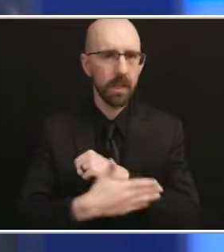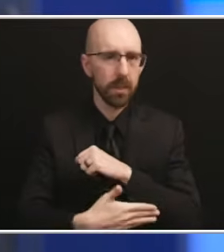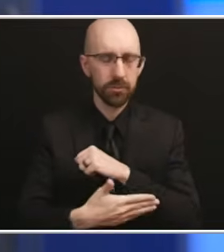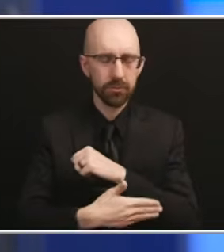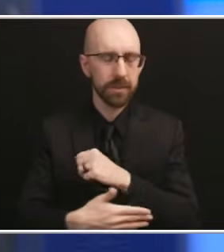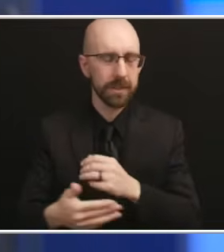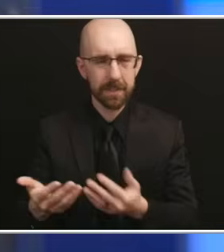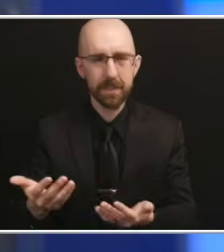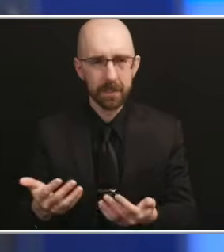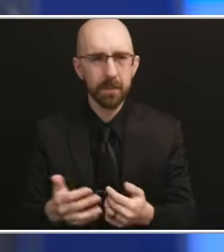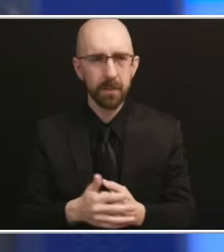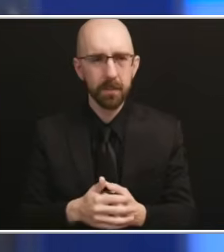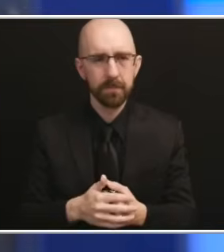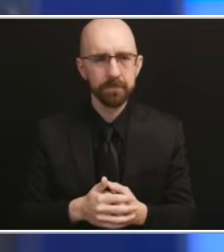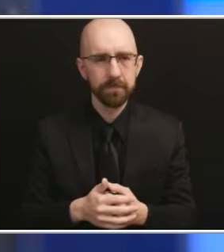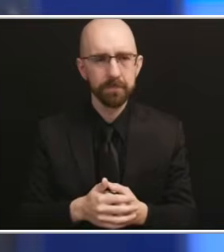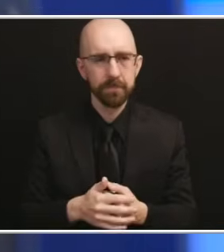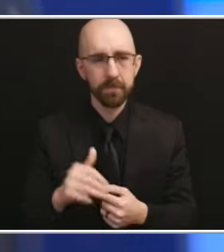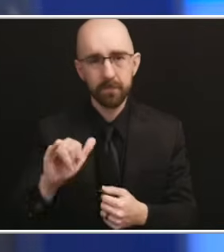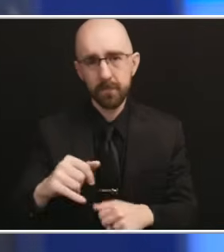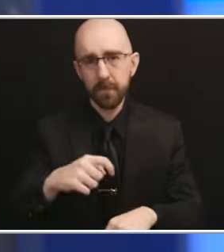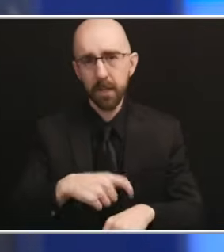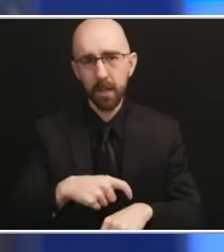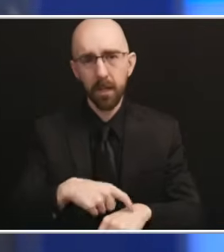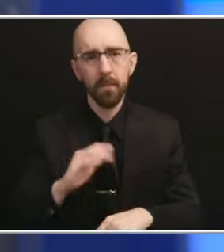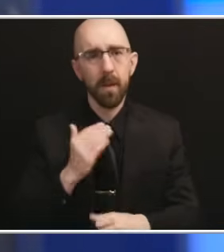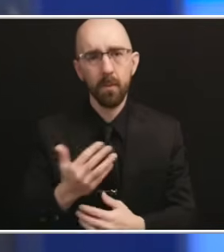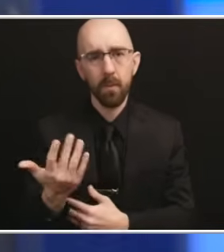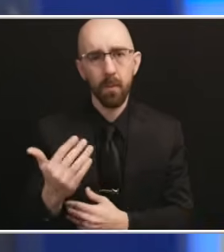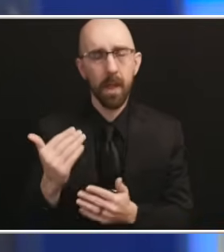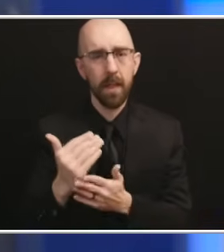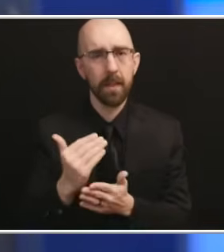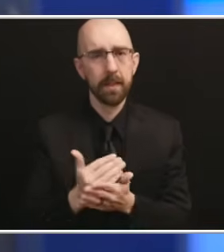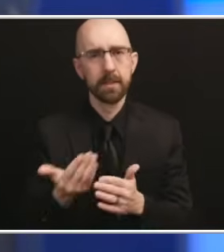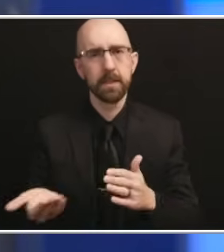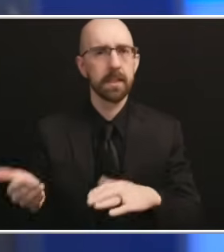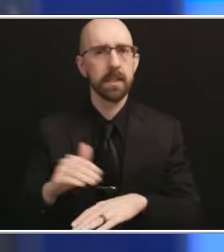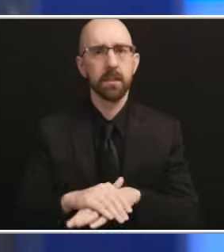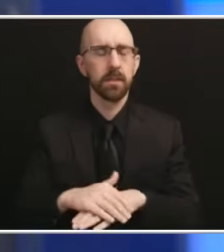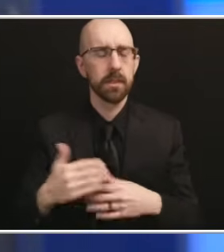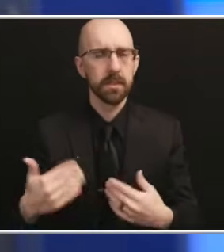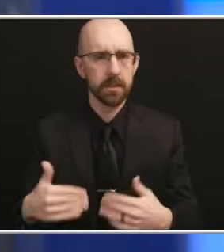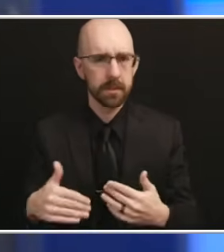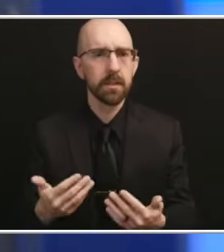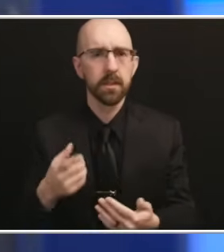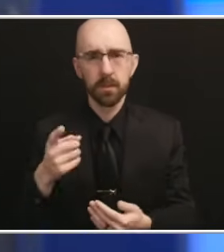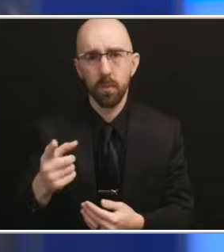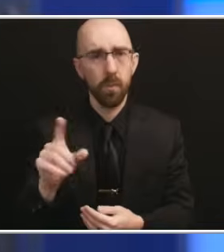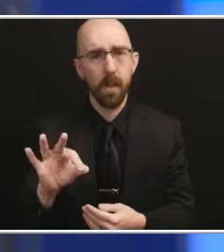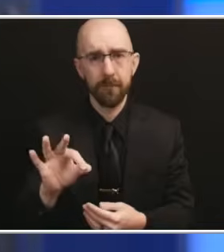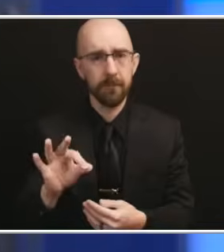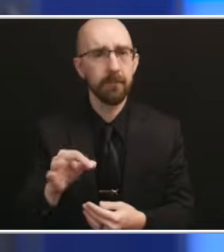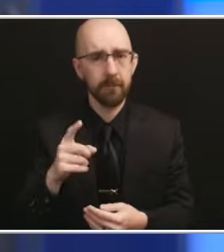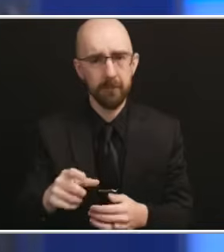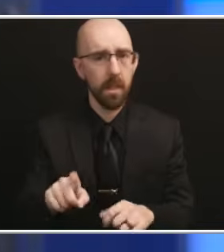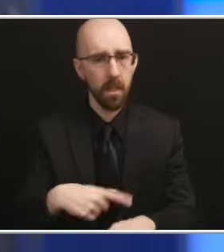that time our wait list increased drastically, and she was one of them on there for a long time. And so I